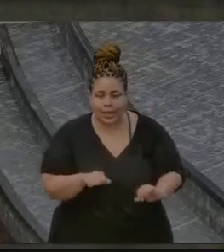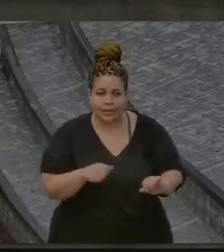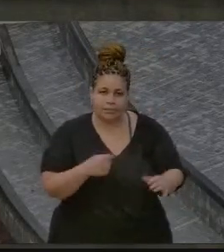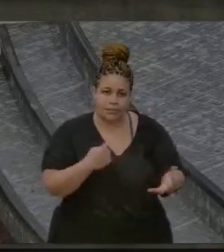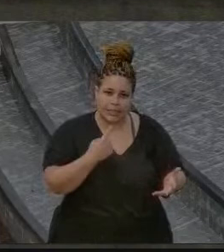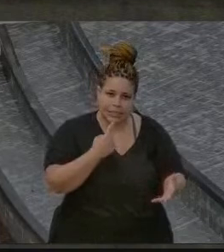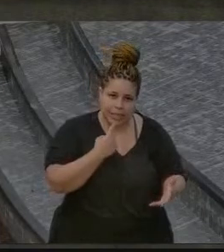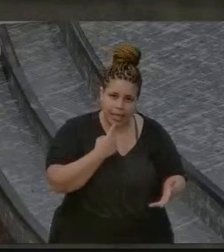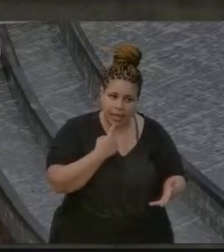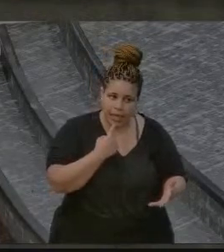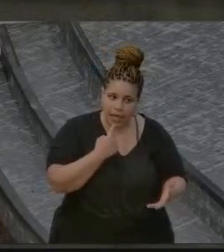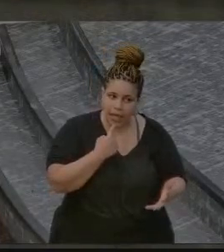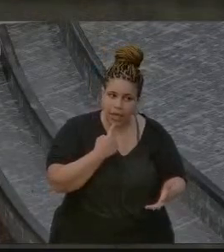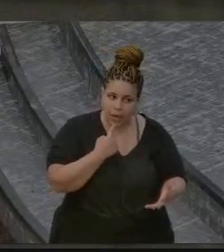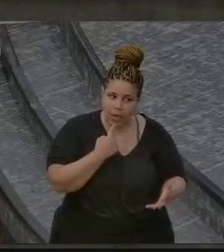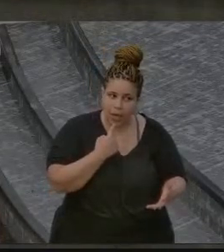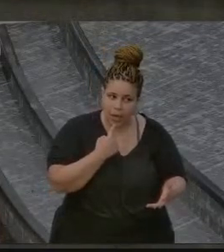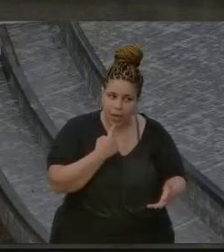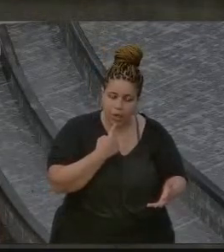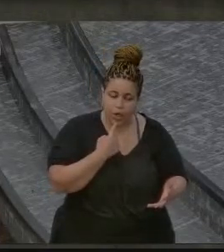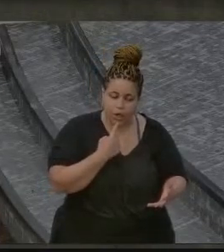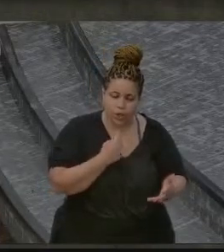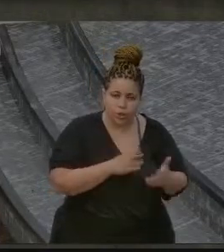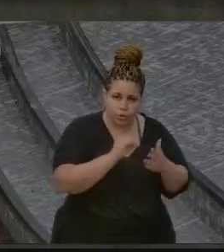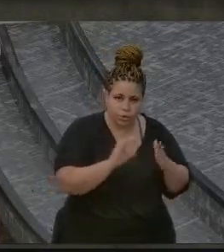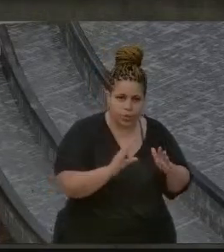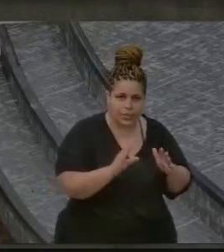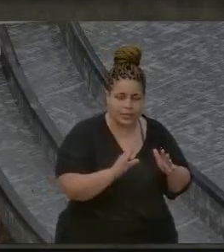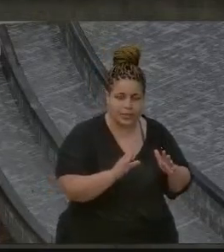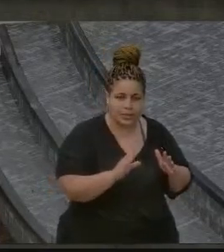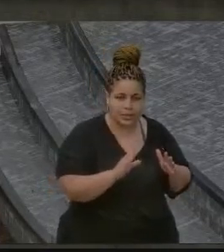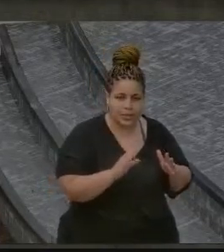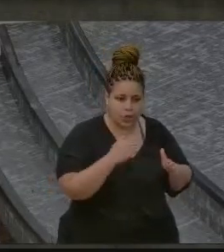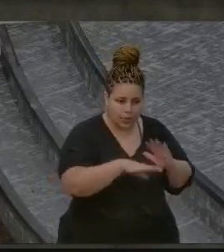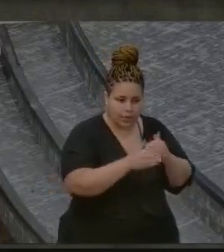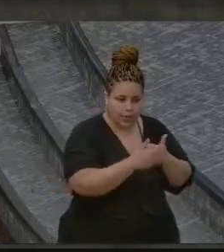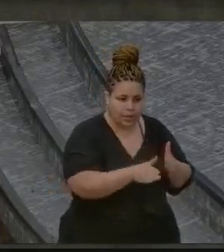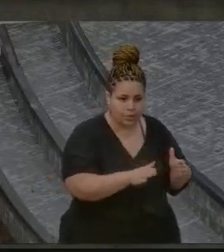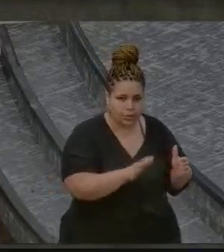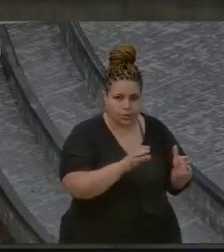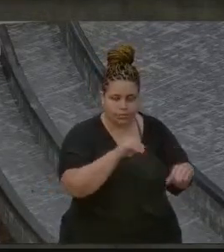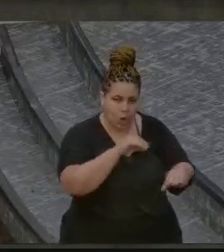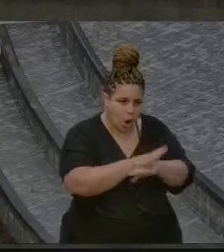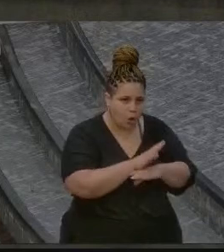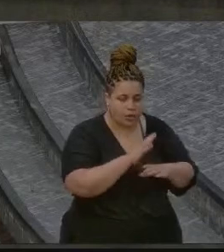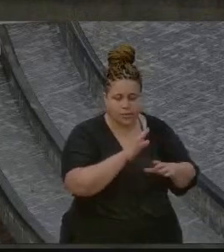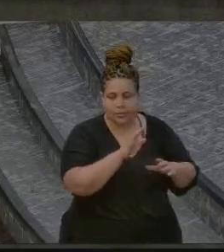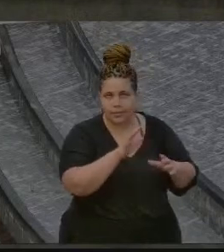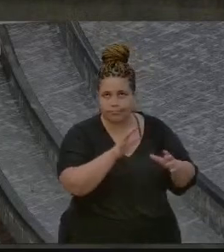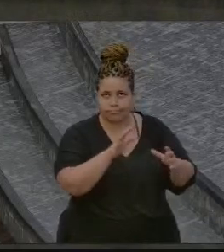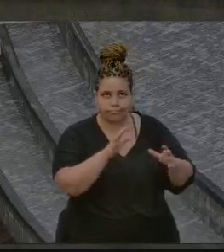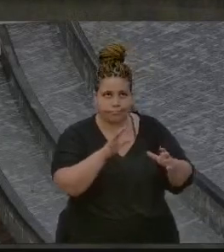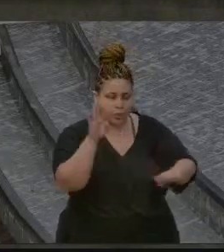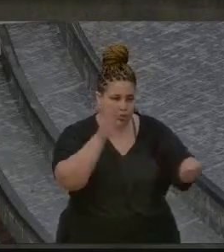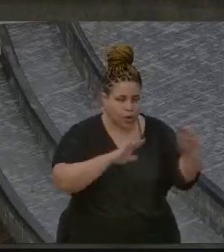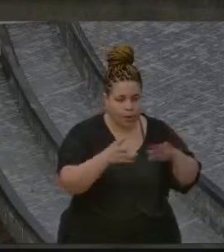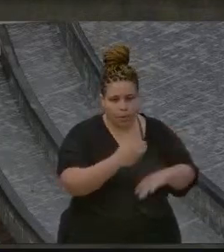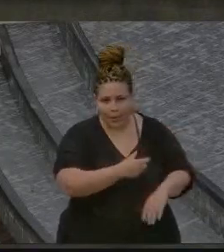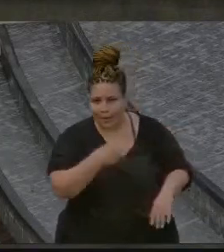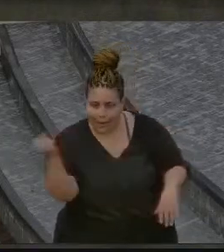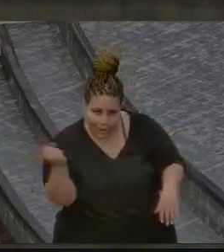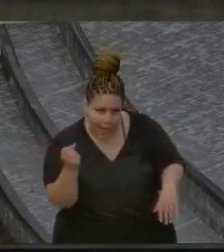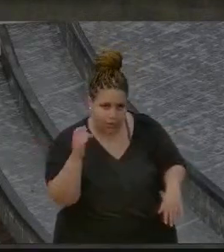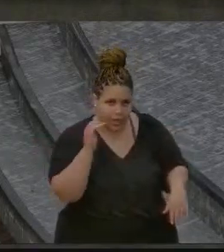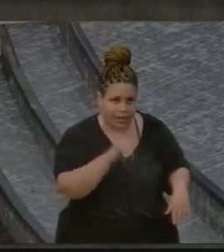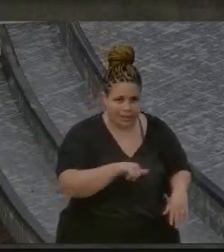the school exclusion is perhaps the civil rights issue of education. It is